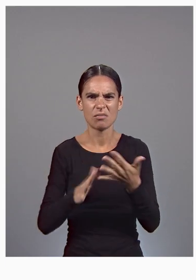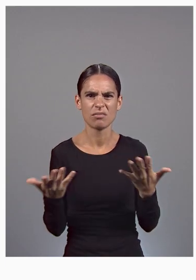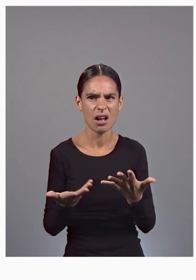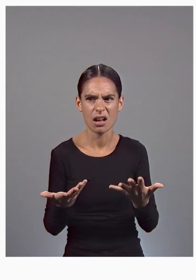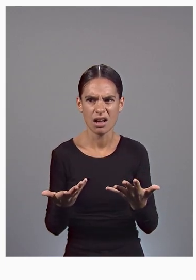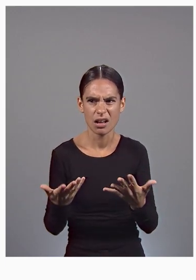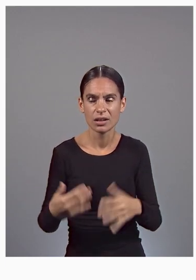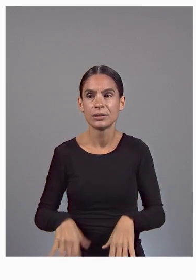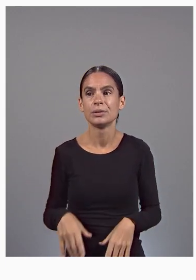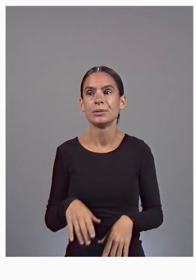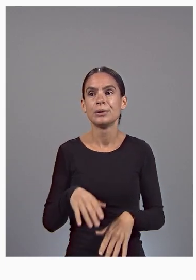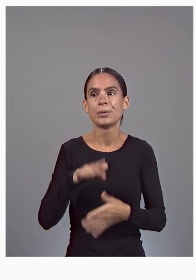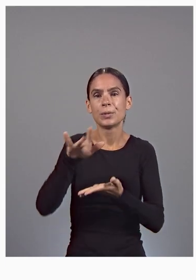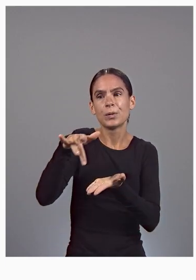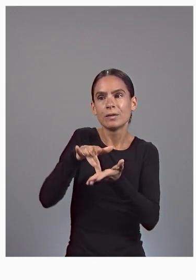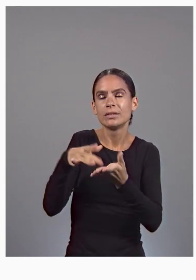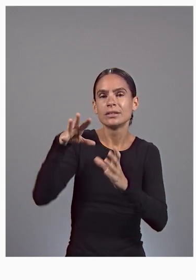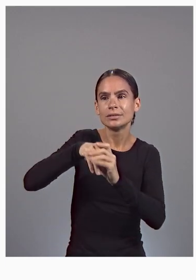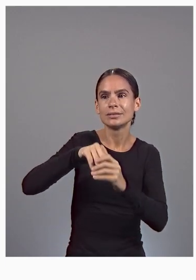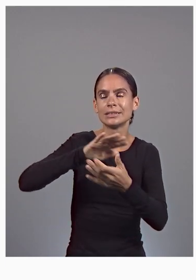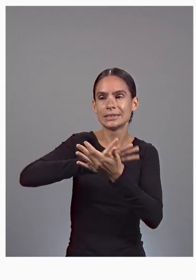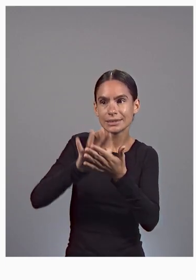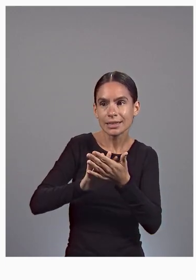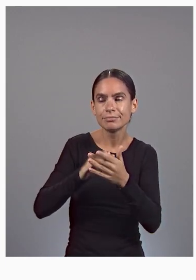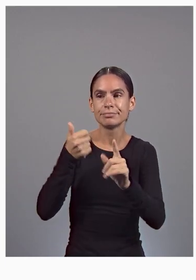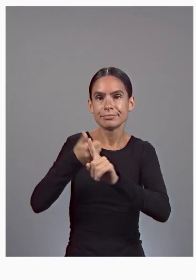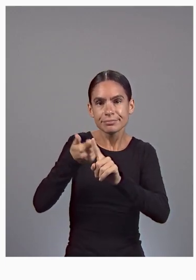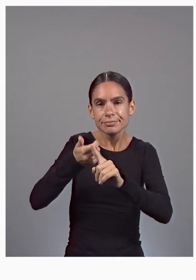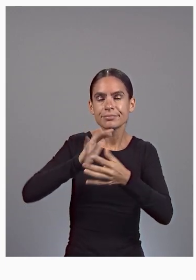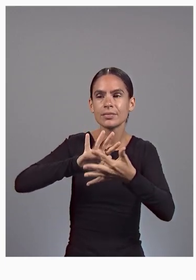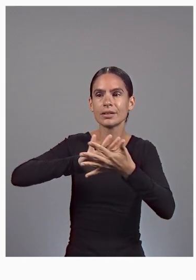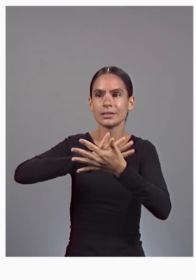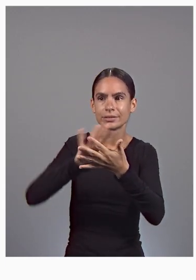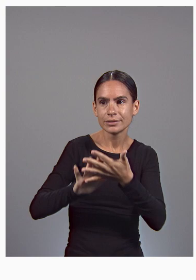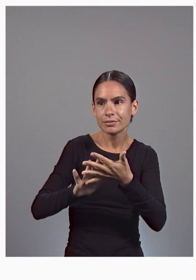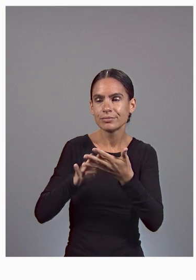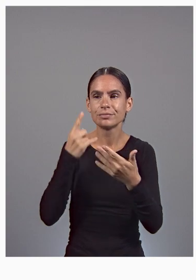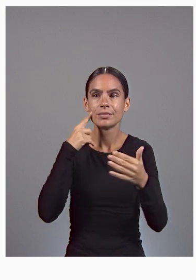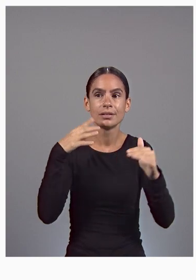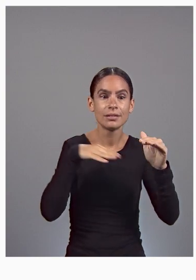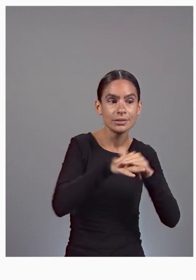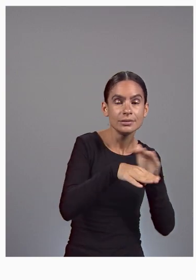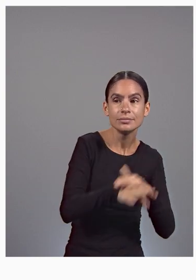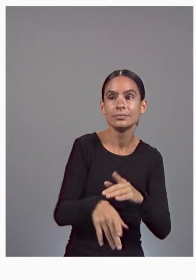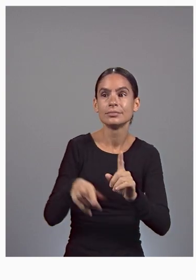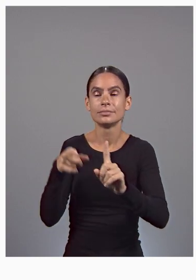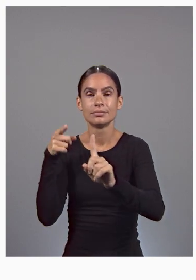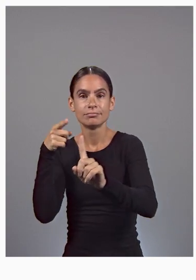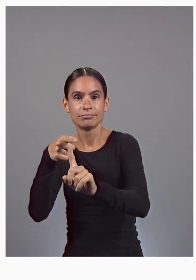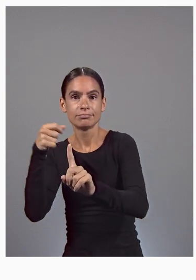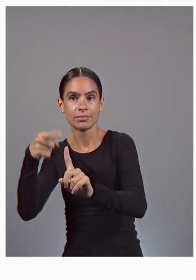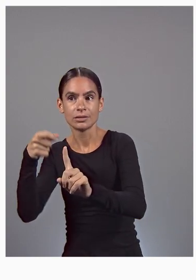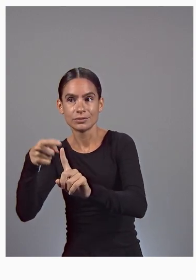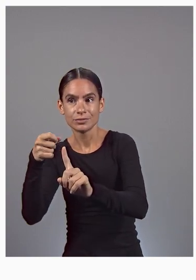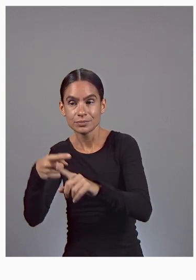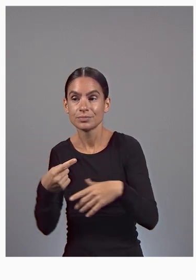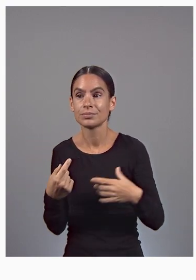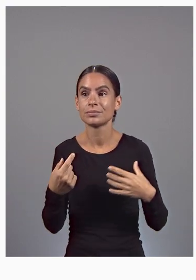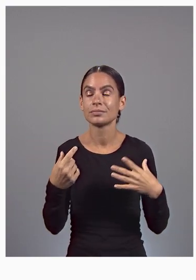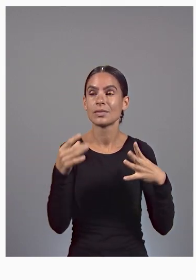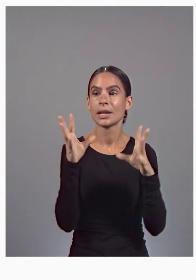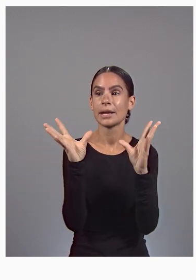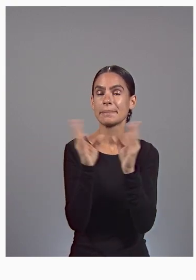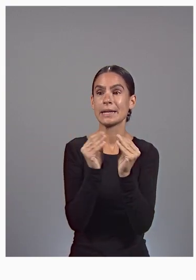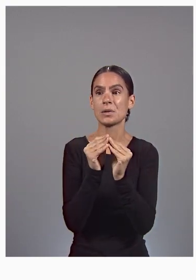sensory accessibility. One of the things that makes participation in meetings accessible to me is the raise hand function. It allows